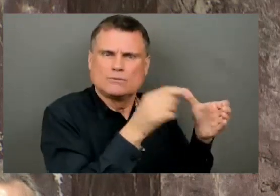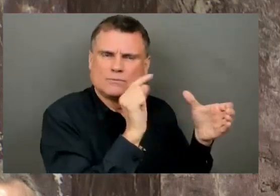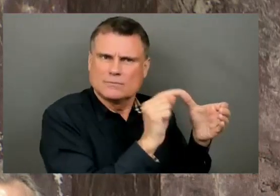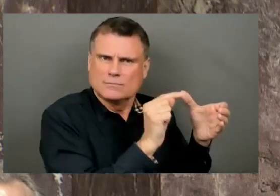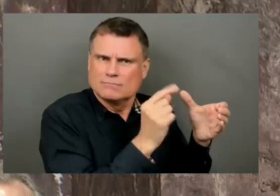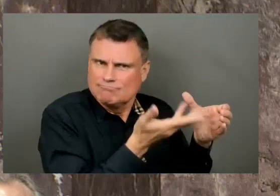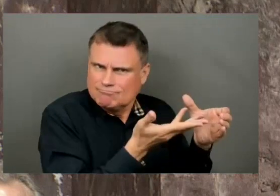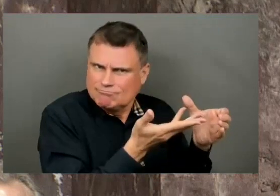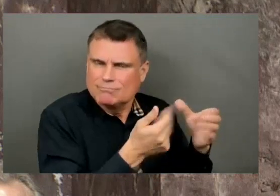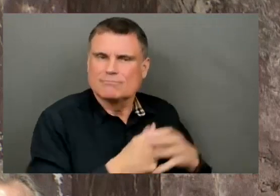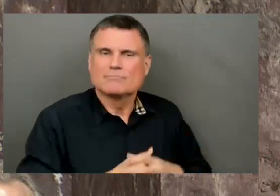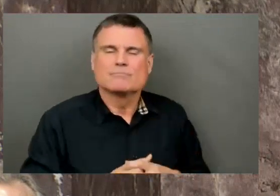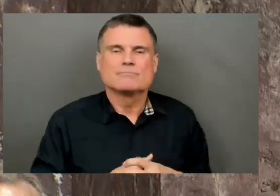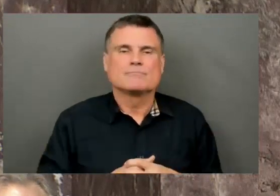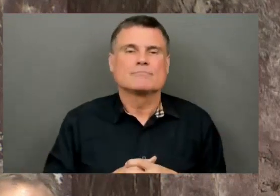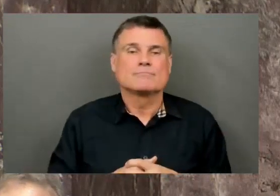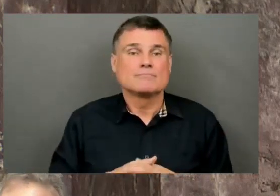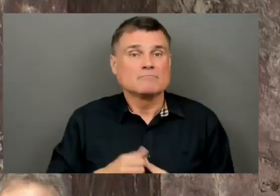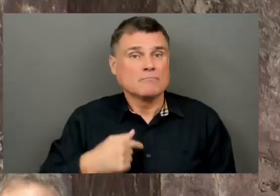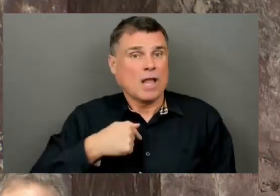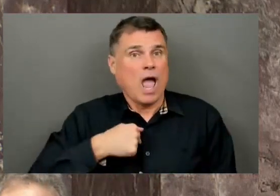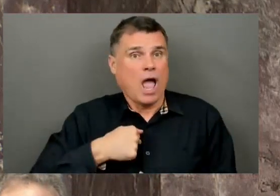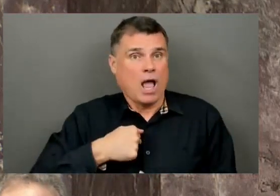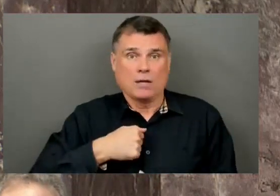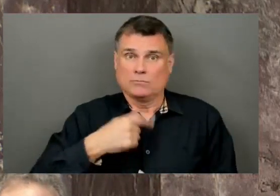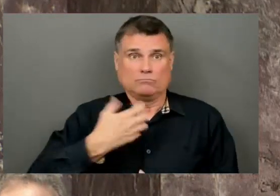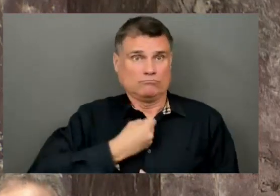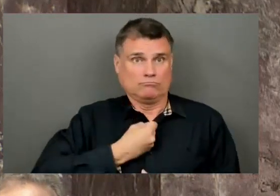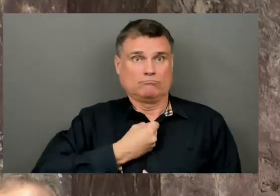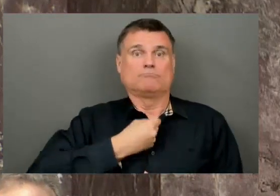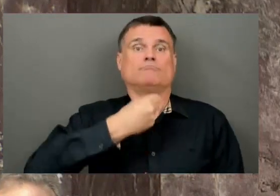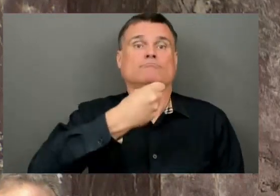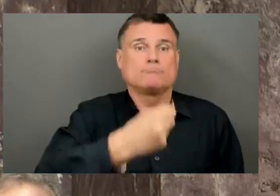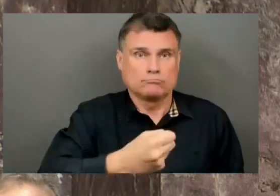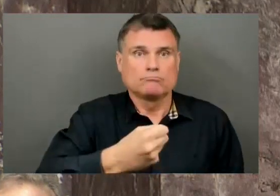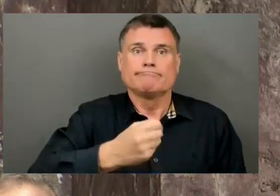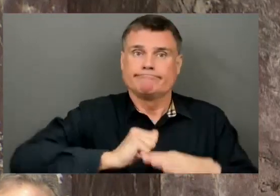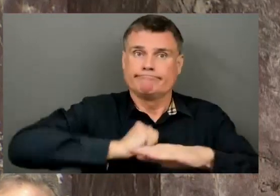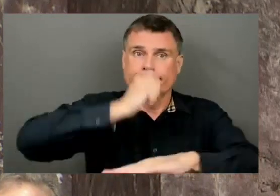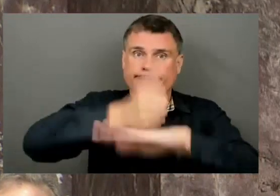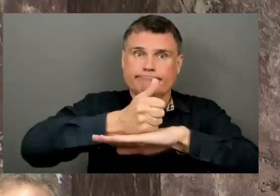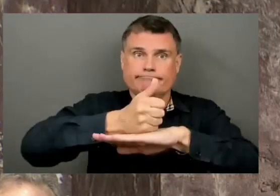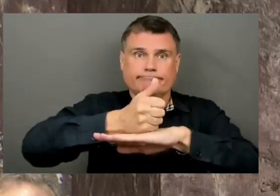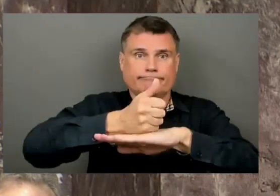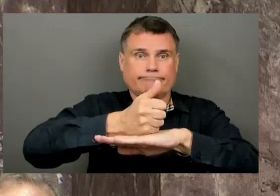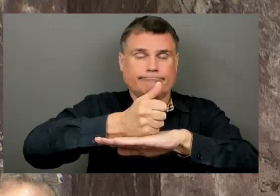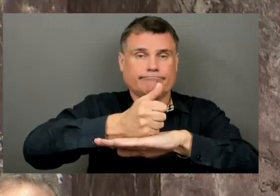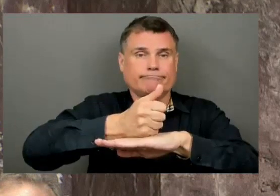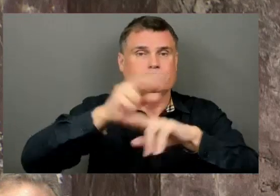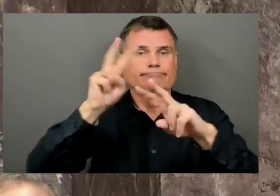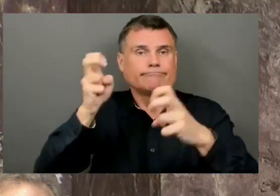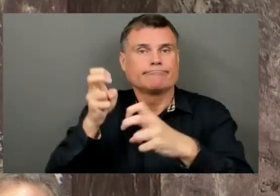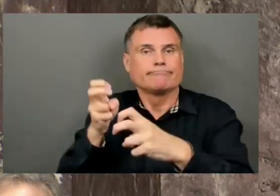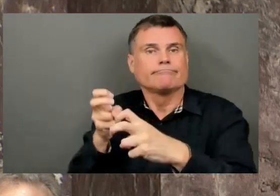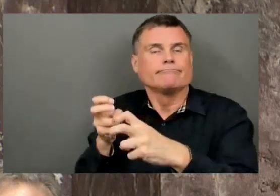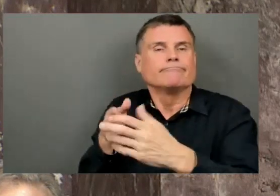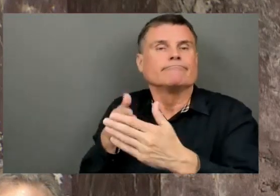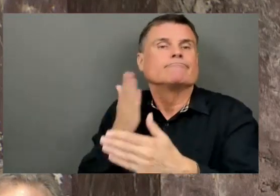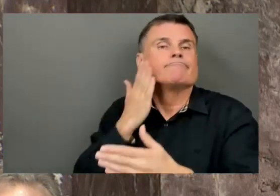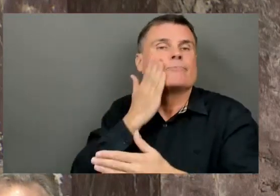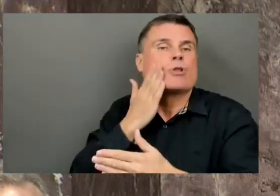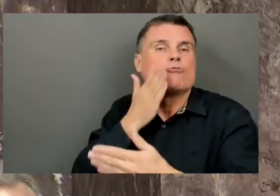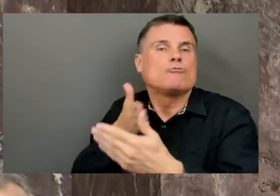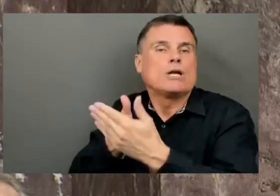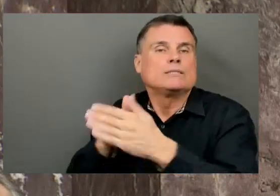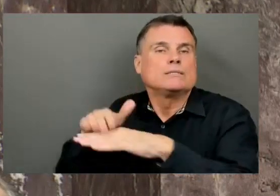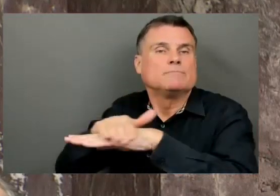I had was to launch an anti-racism strategy. And what I learned through the engagement, many leaders of the Jewish community came forward, many leaders